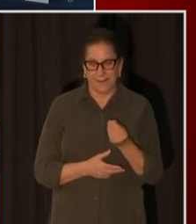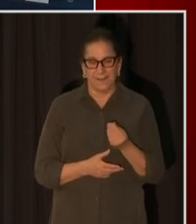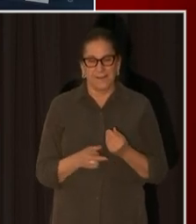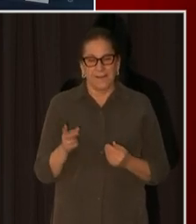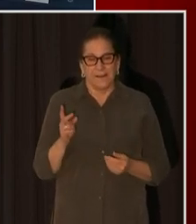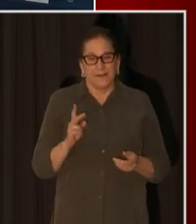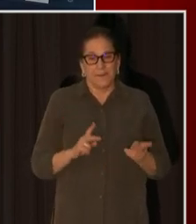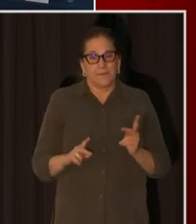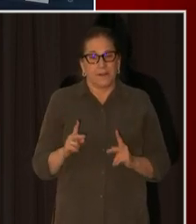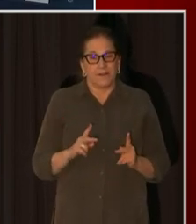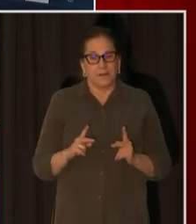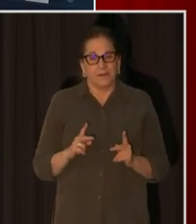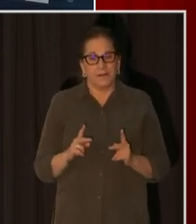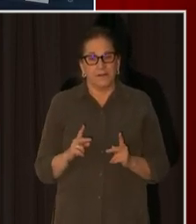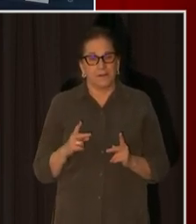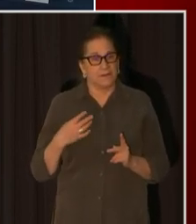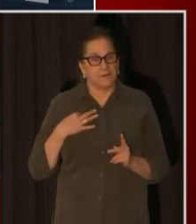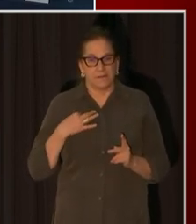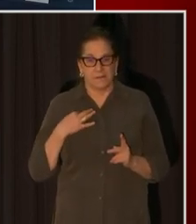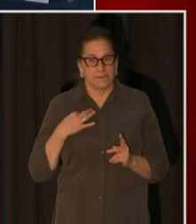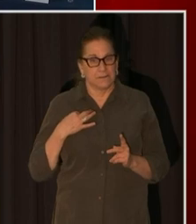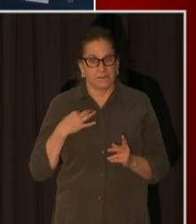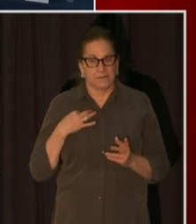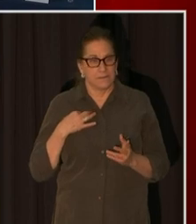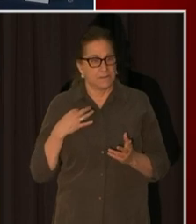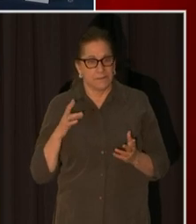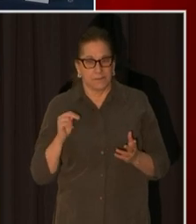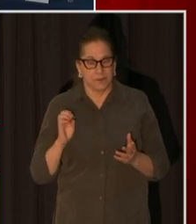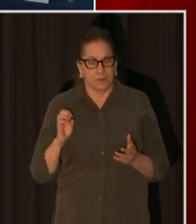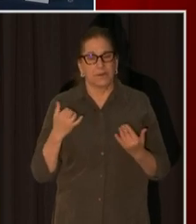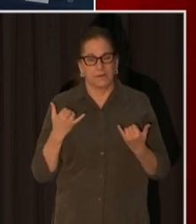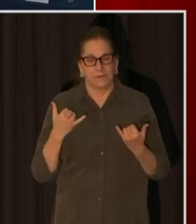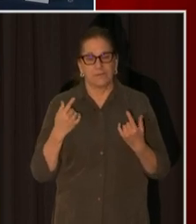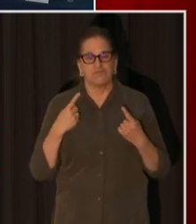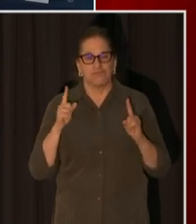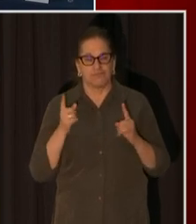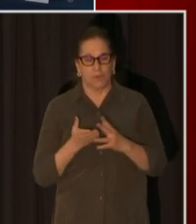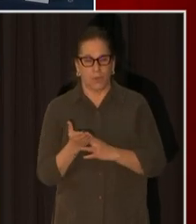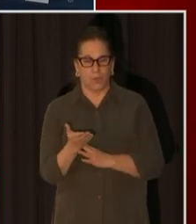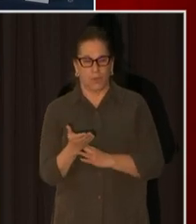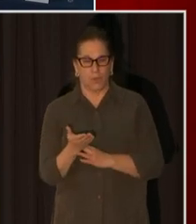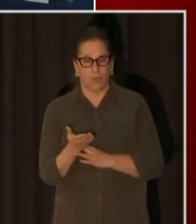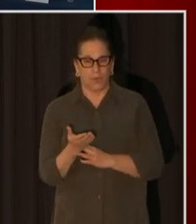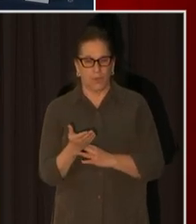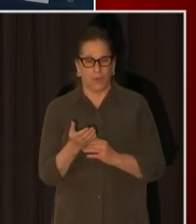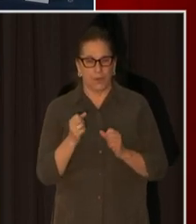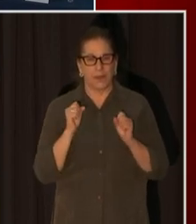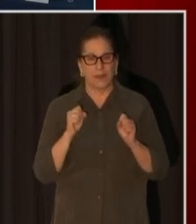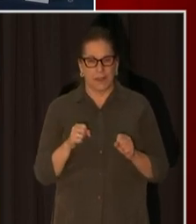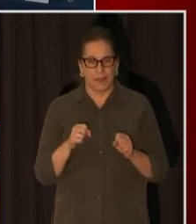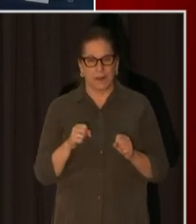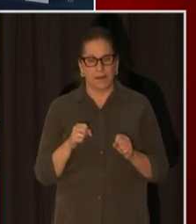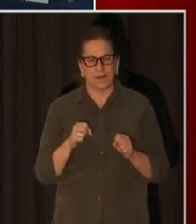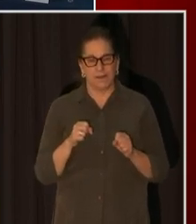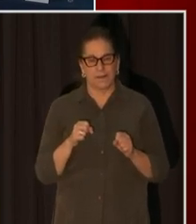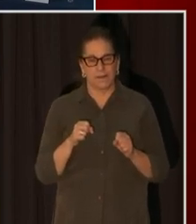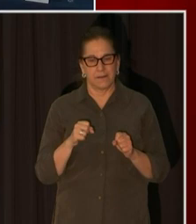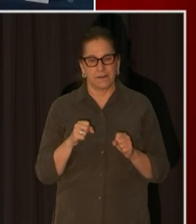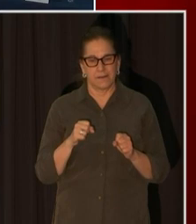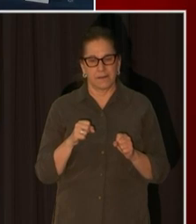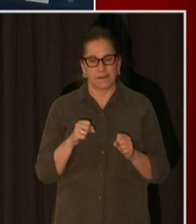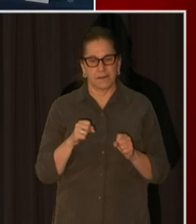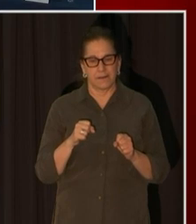And they have these, modules for investing and how to grow your business and how to manage your business. So